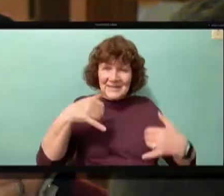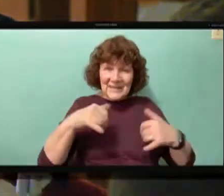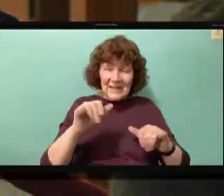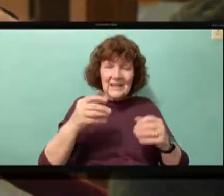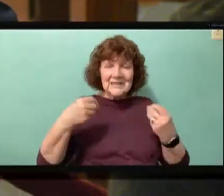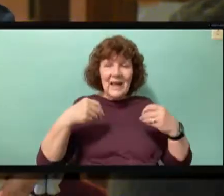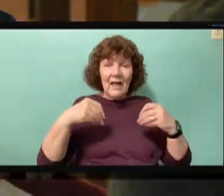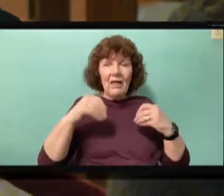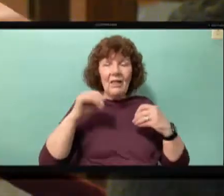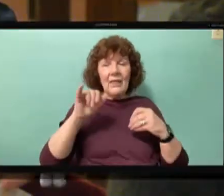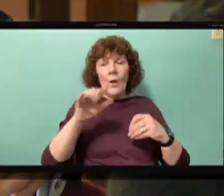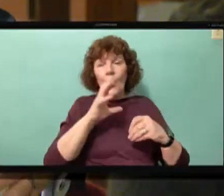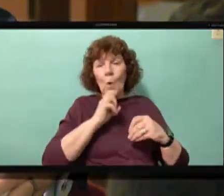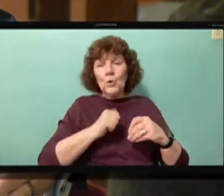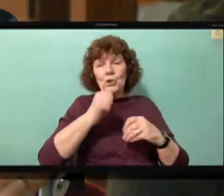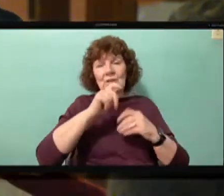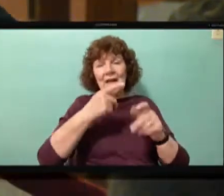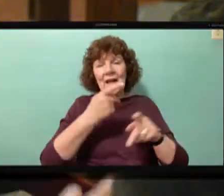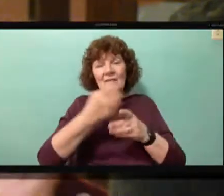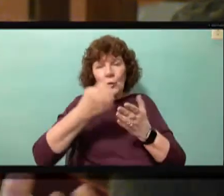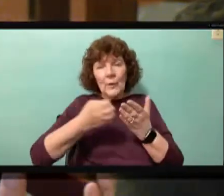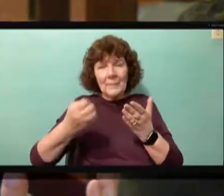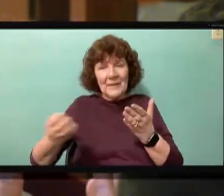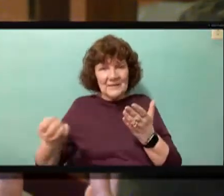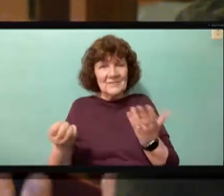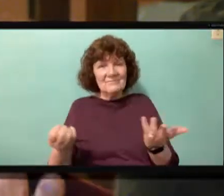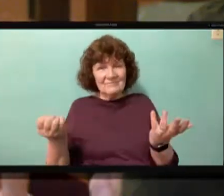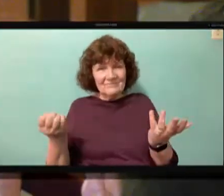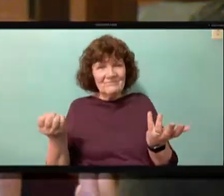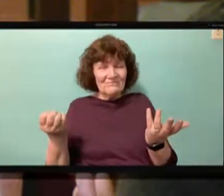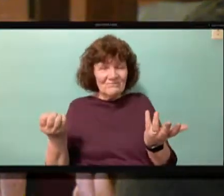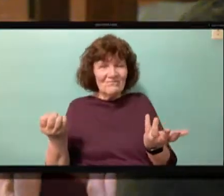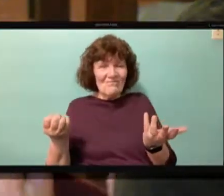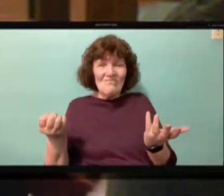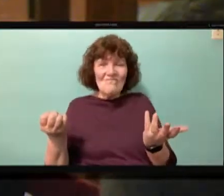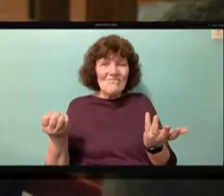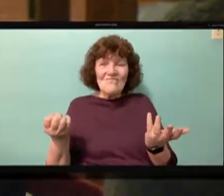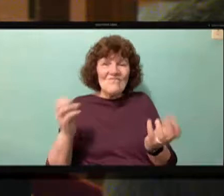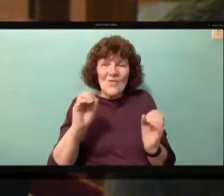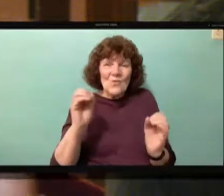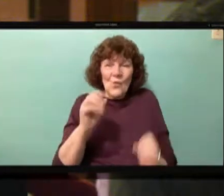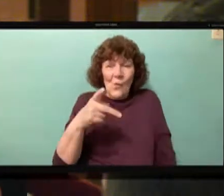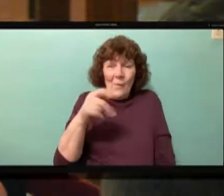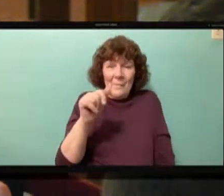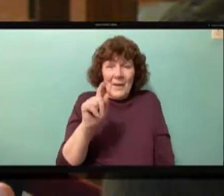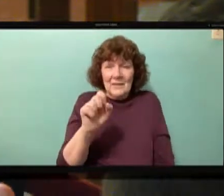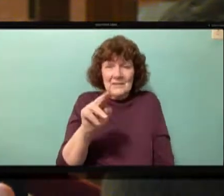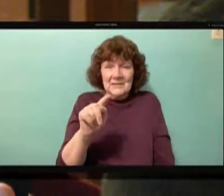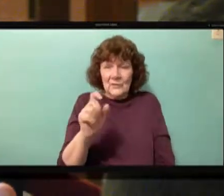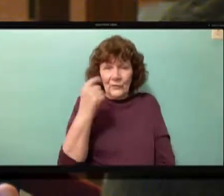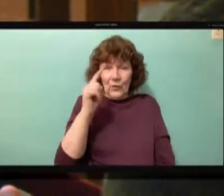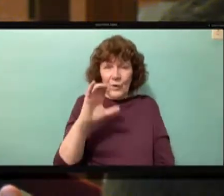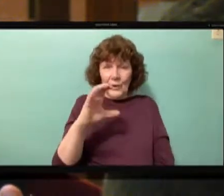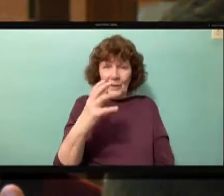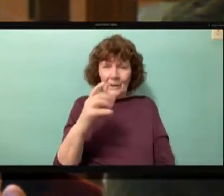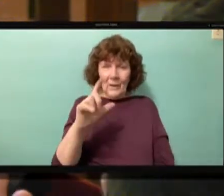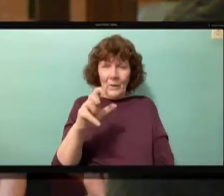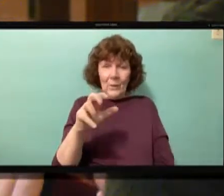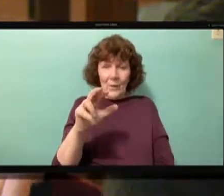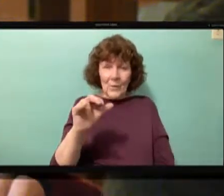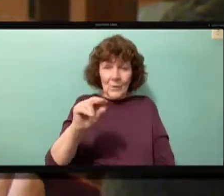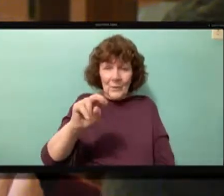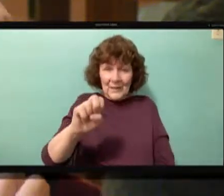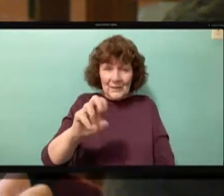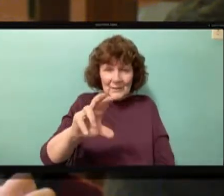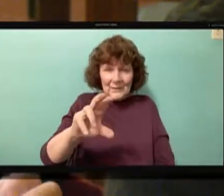type of equipment, something that's set up for an older type of equipment. There's certainly no patent on chlorine, right? But there is only one company that we can buy